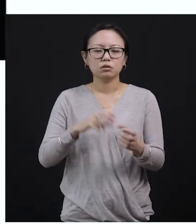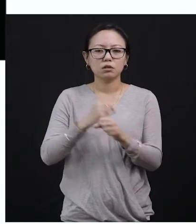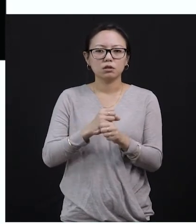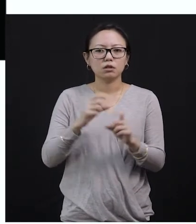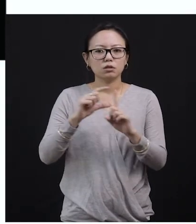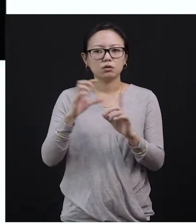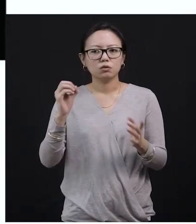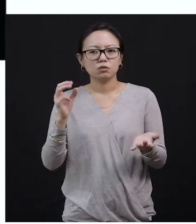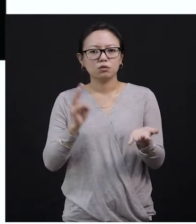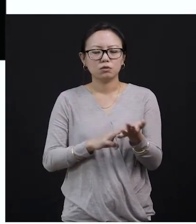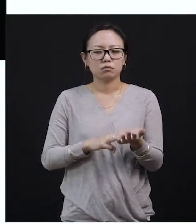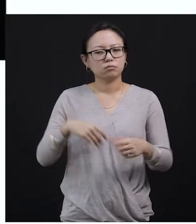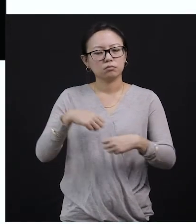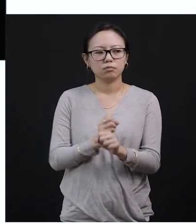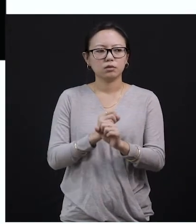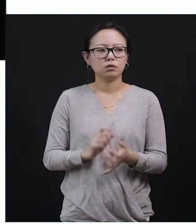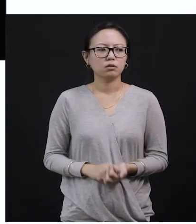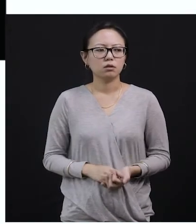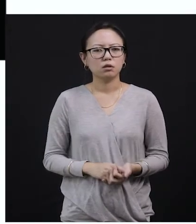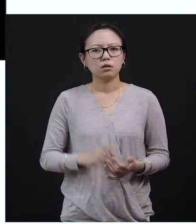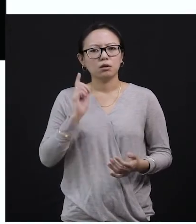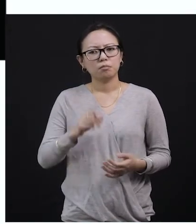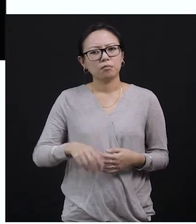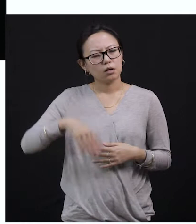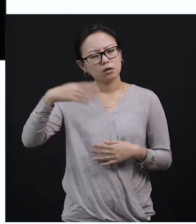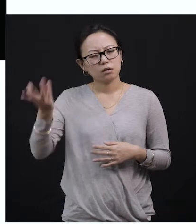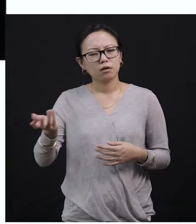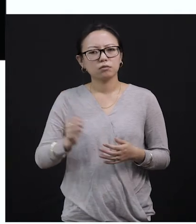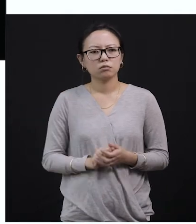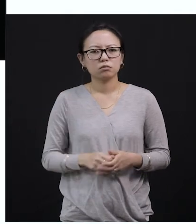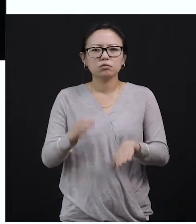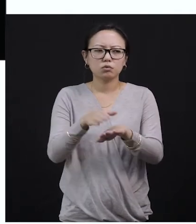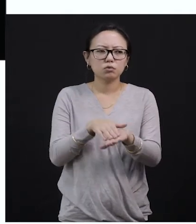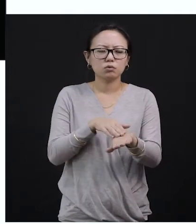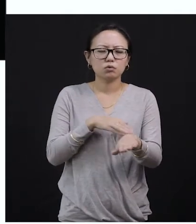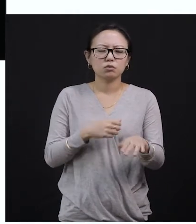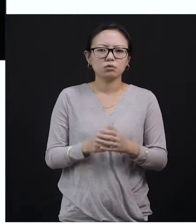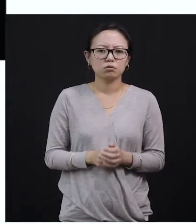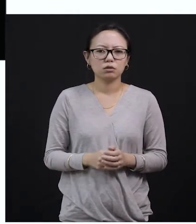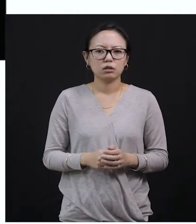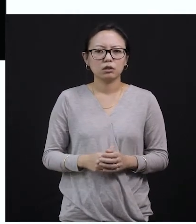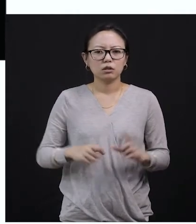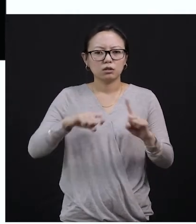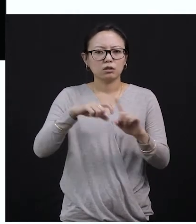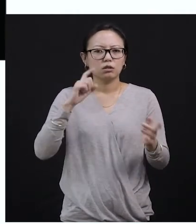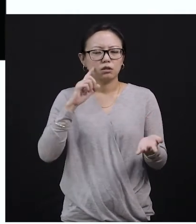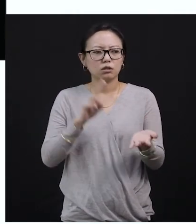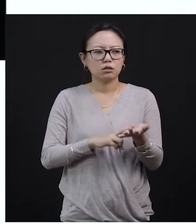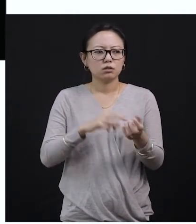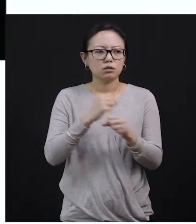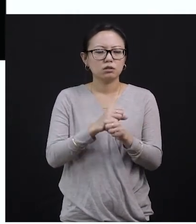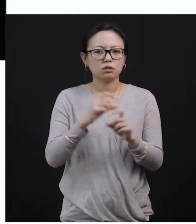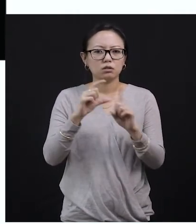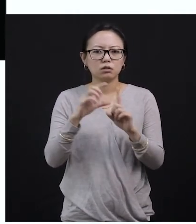a powerful kingdom anymore, and it was because the sons of Ajatashatru, they took the